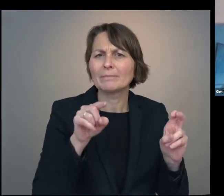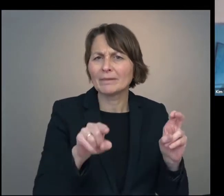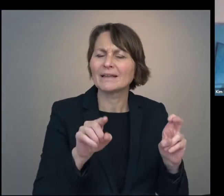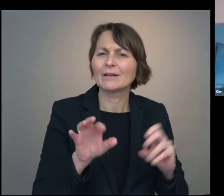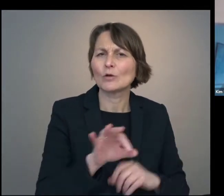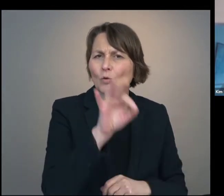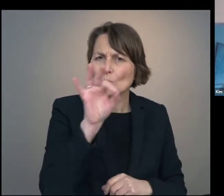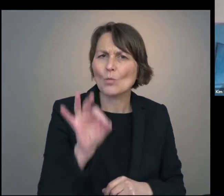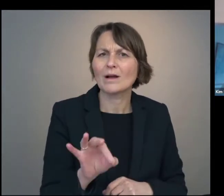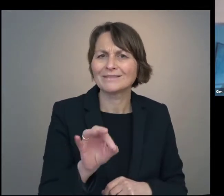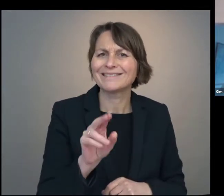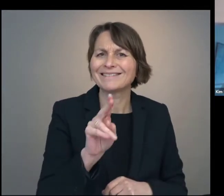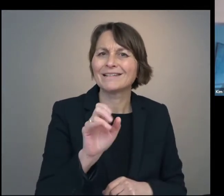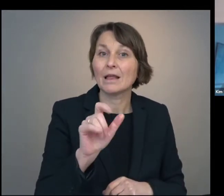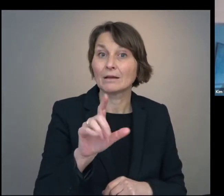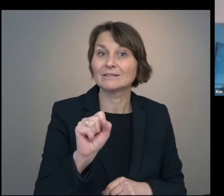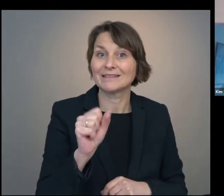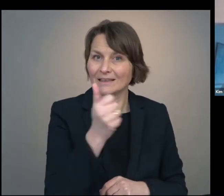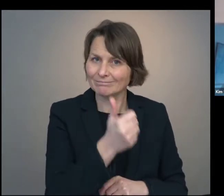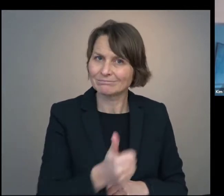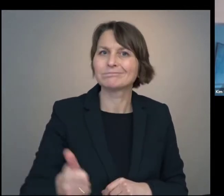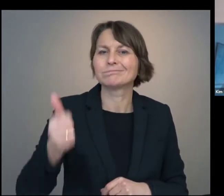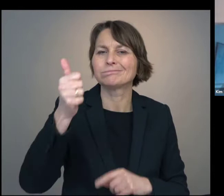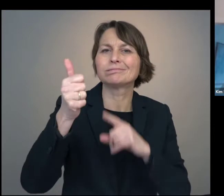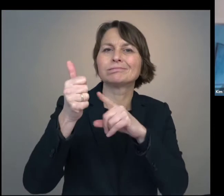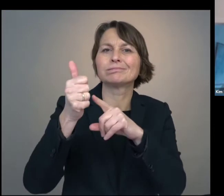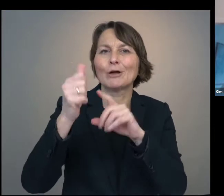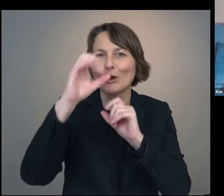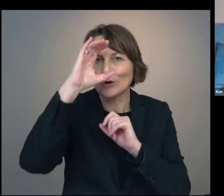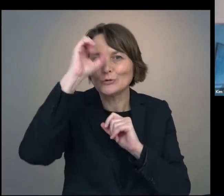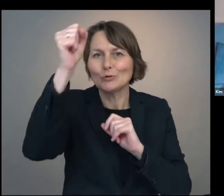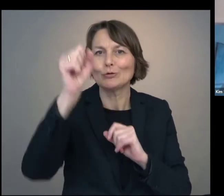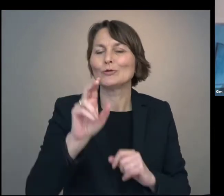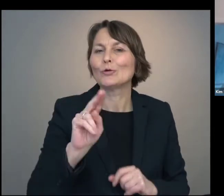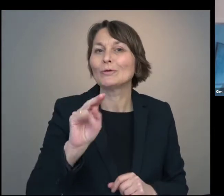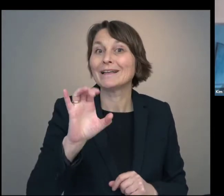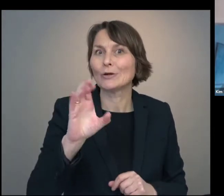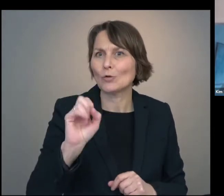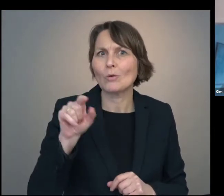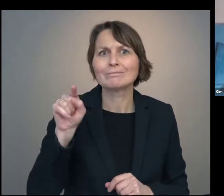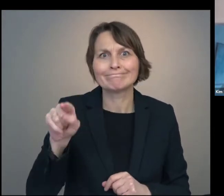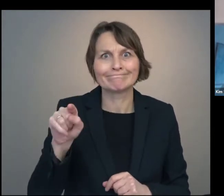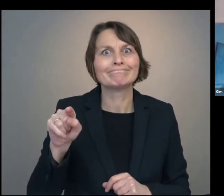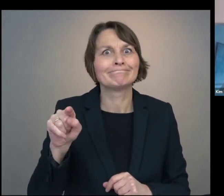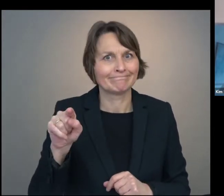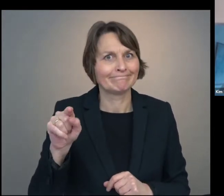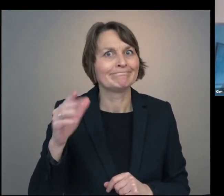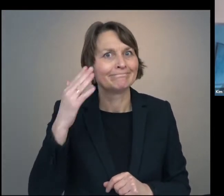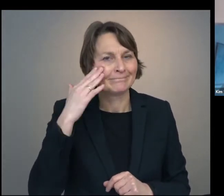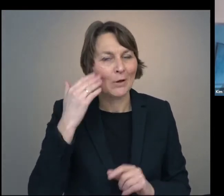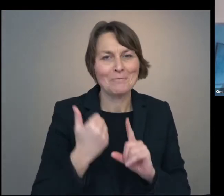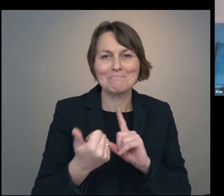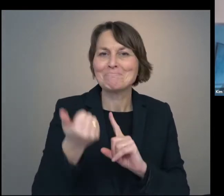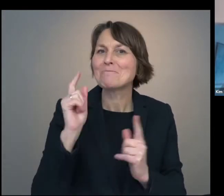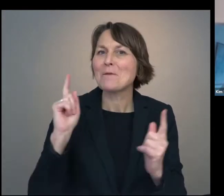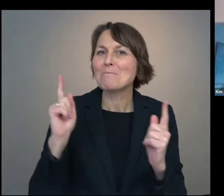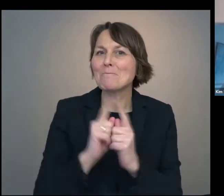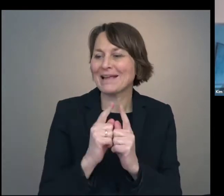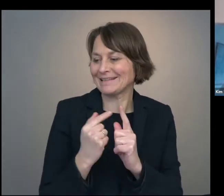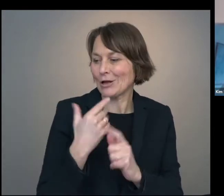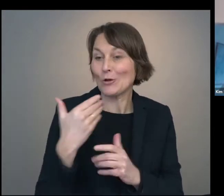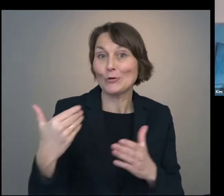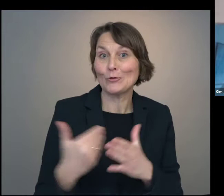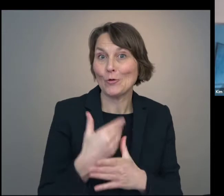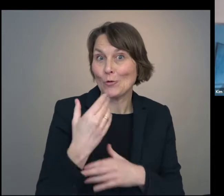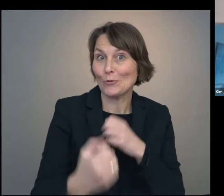about Niels. He's the Chief Unicorn and the founder of Umbraco. I know, Kim, at the New Year's